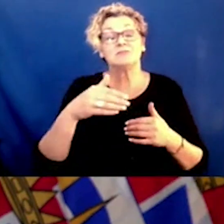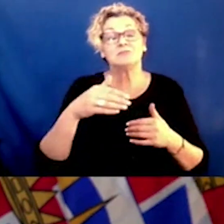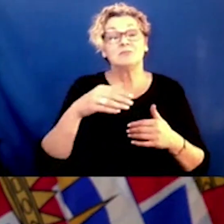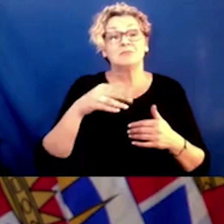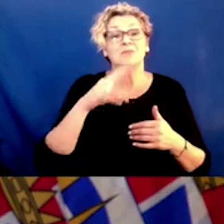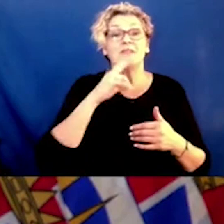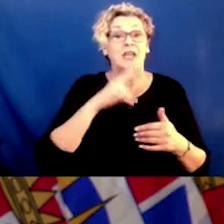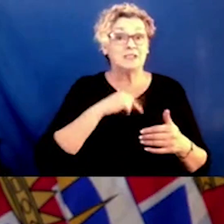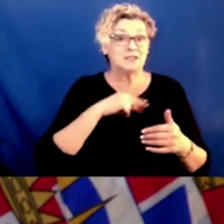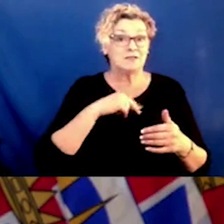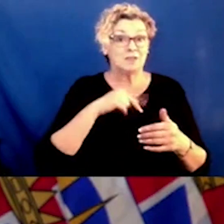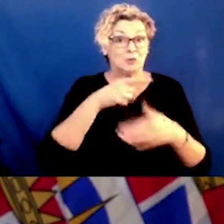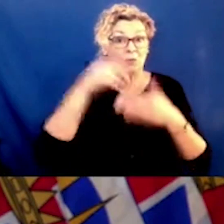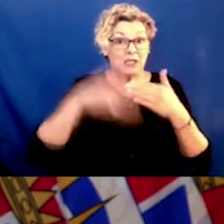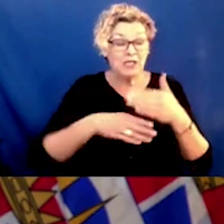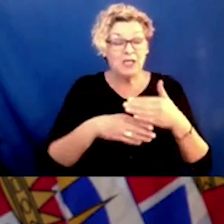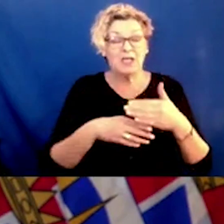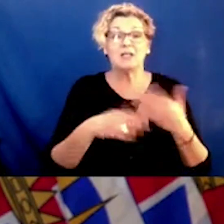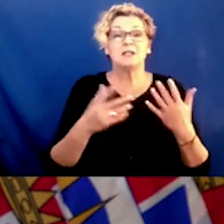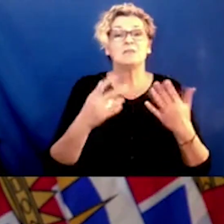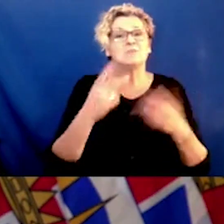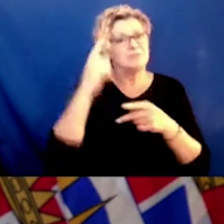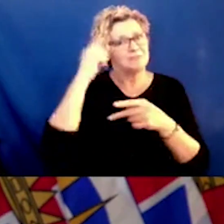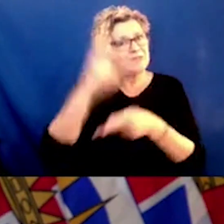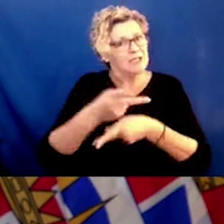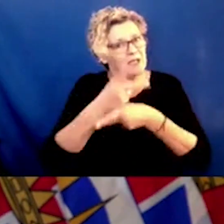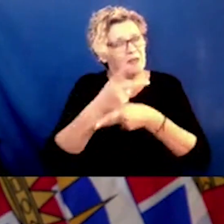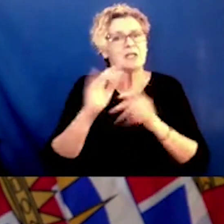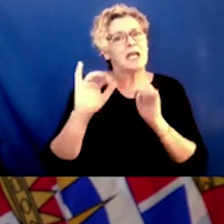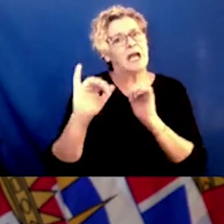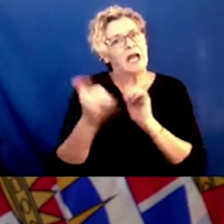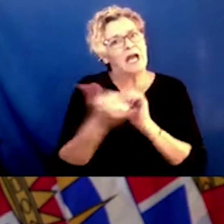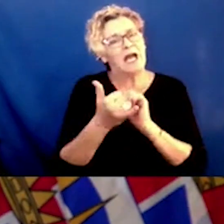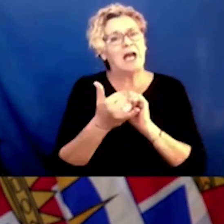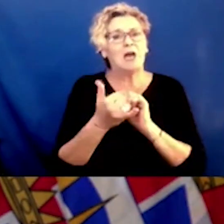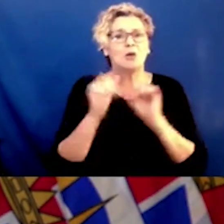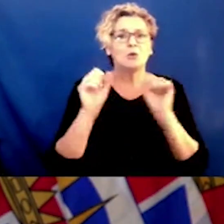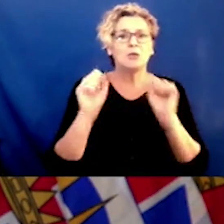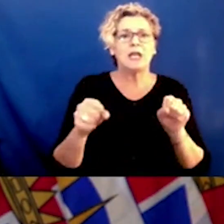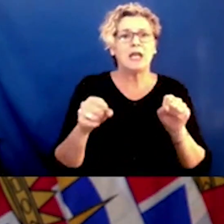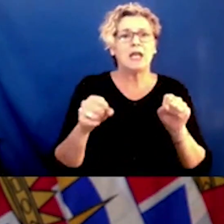are still connected, that we're not seeing a lot of uncontrolled transmission.